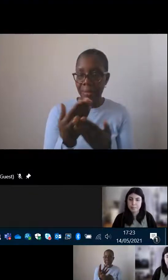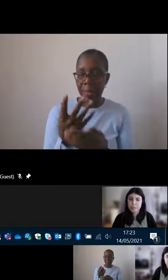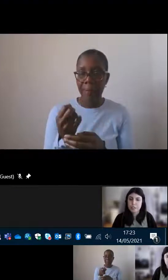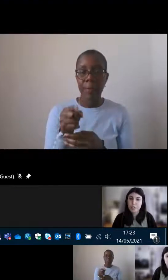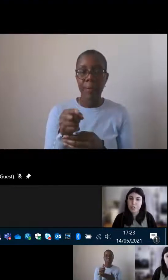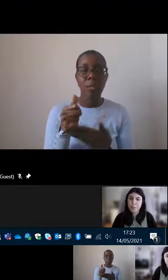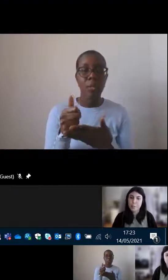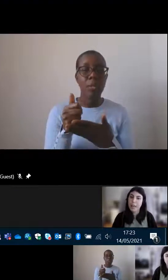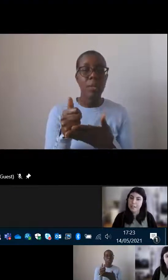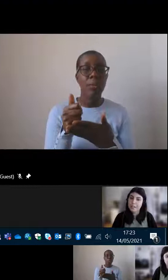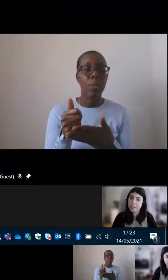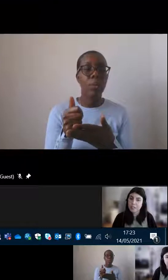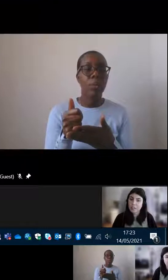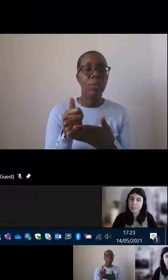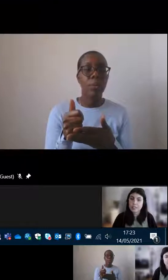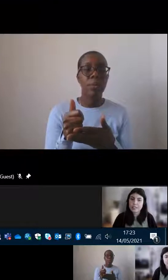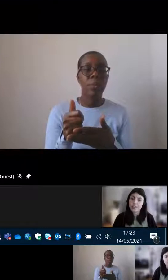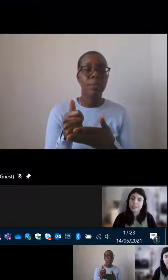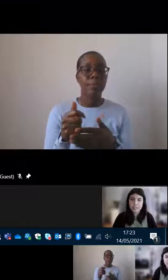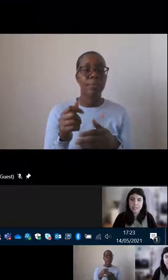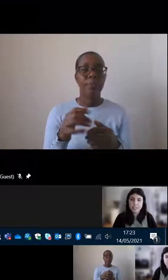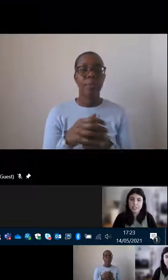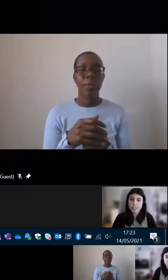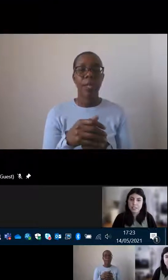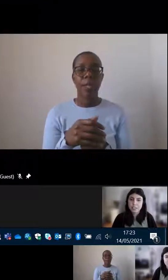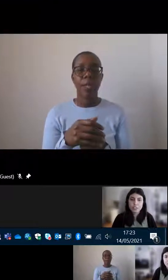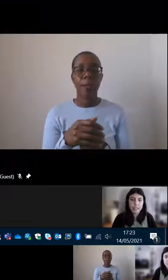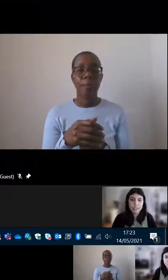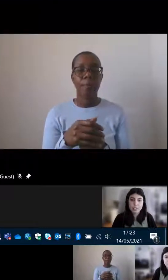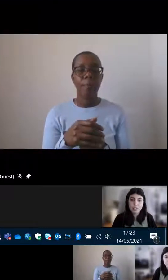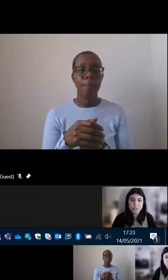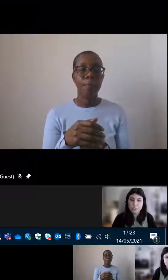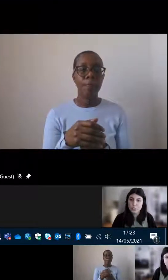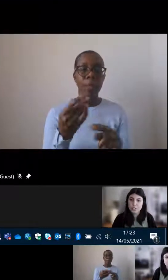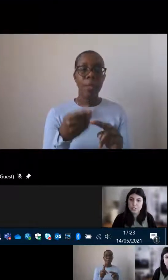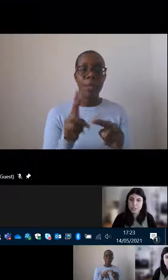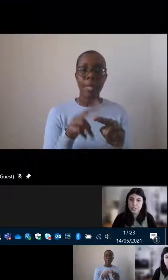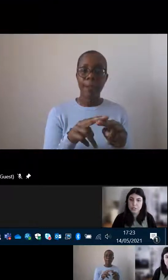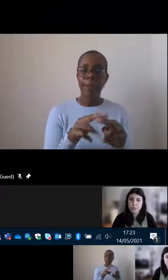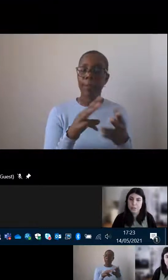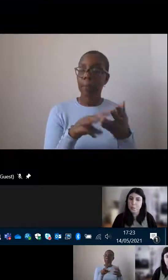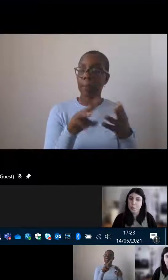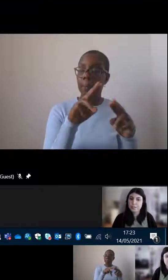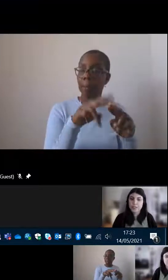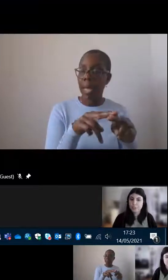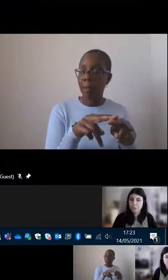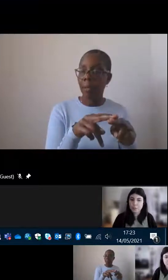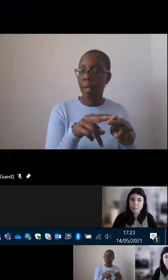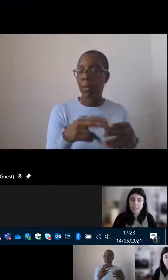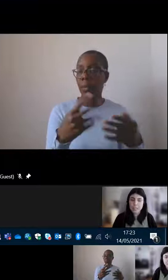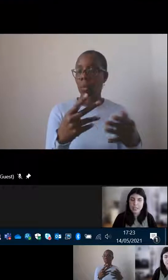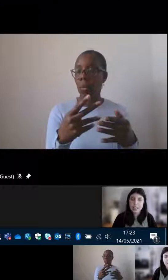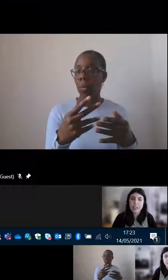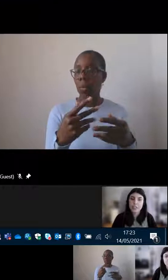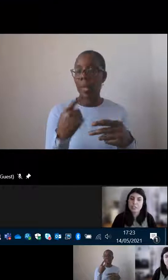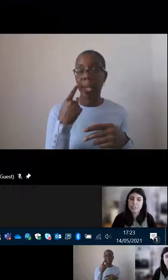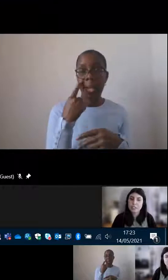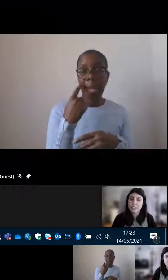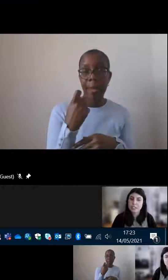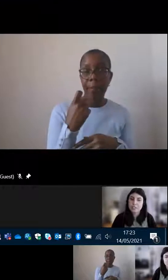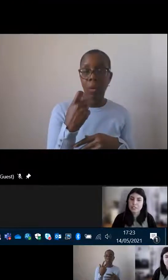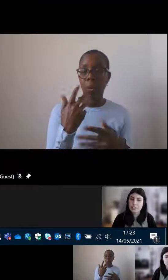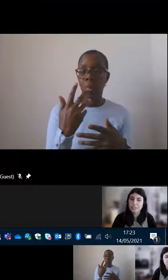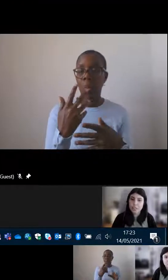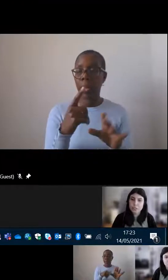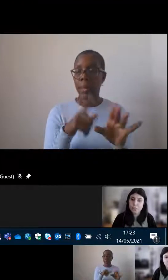advocacy. So if you're a parent / carer, child or young person, or you're a professional maybe, and you're